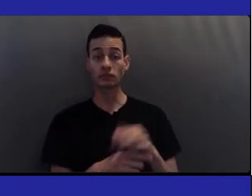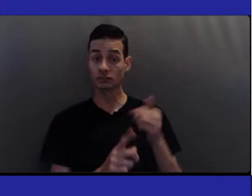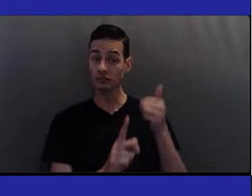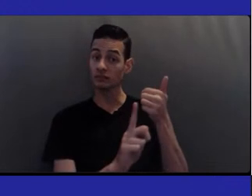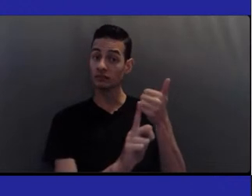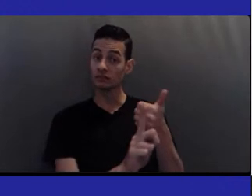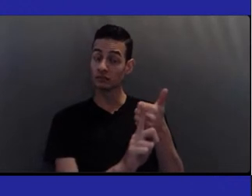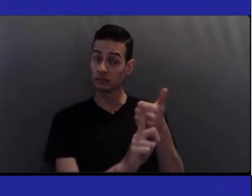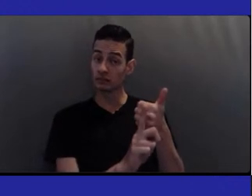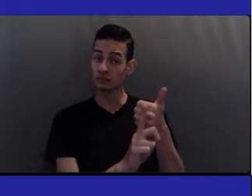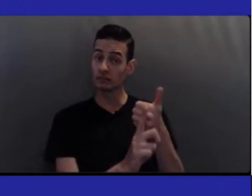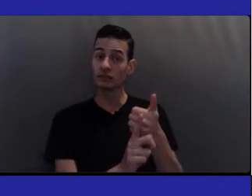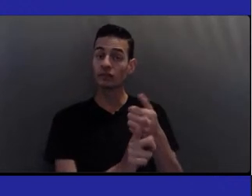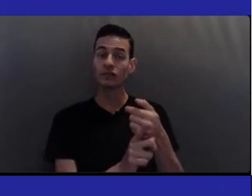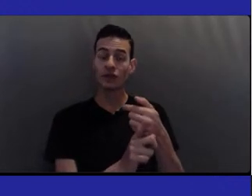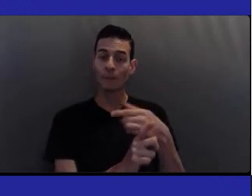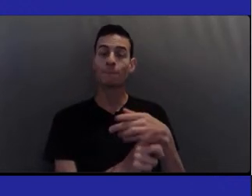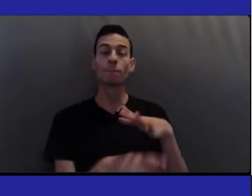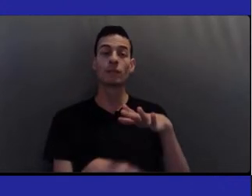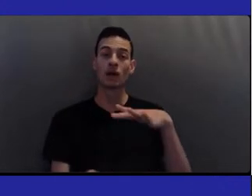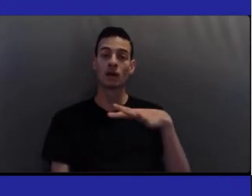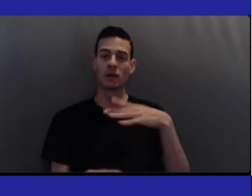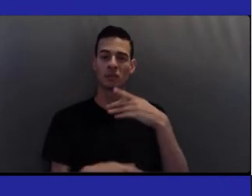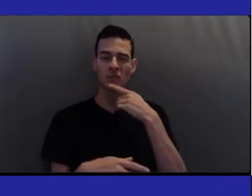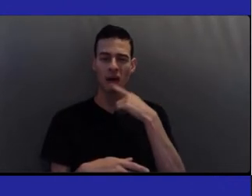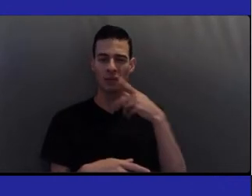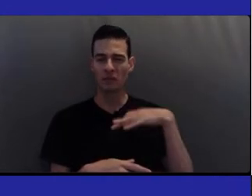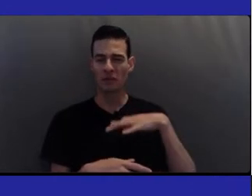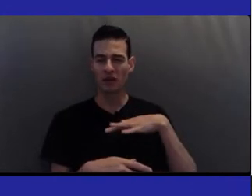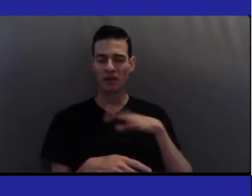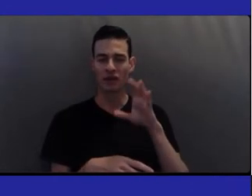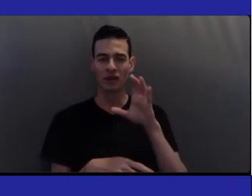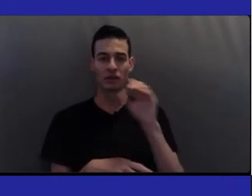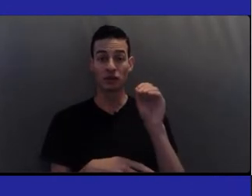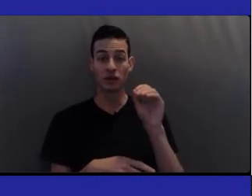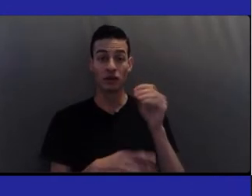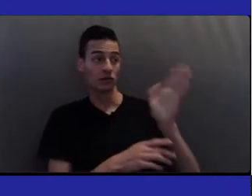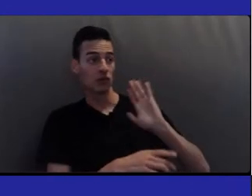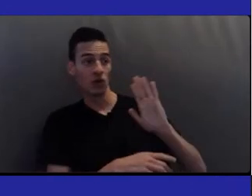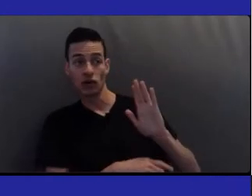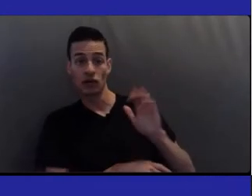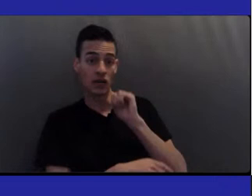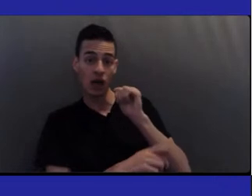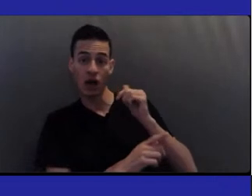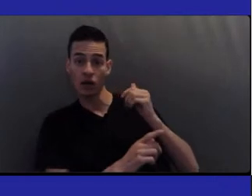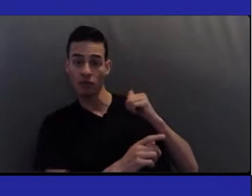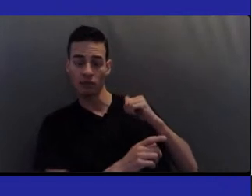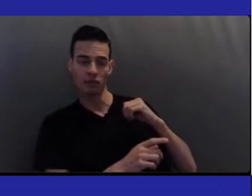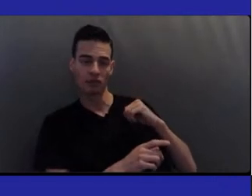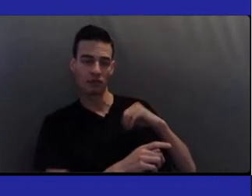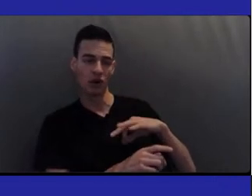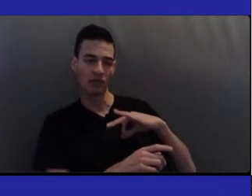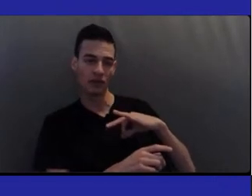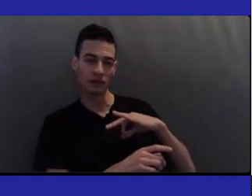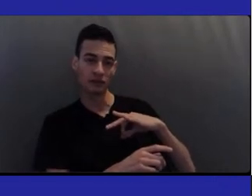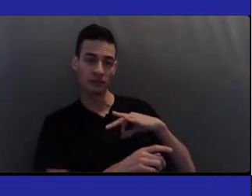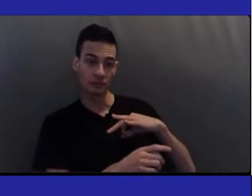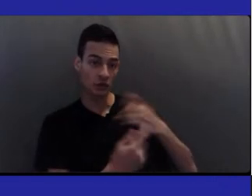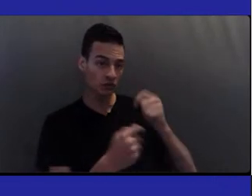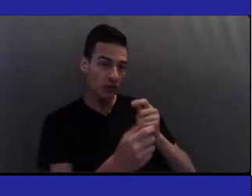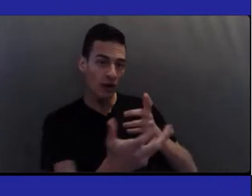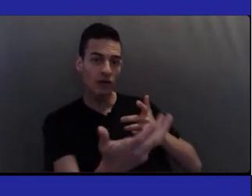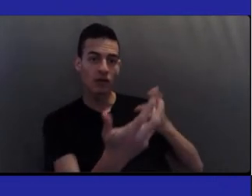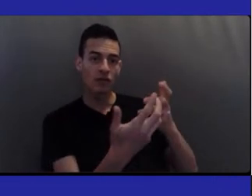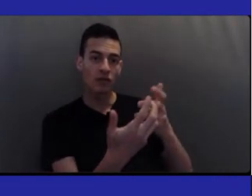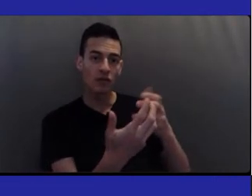corporation, and they've grown out of a nonprofit organization focused on addressing food-related health problems.